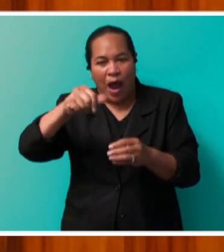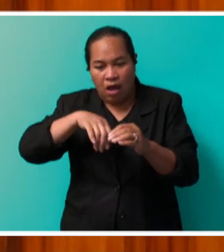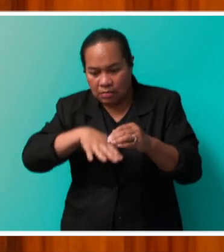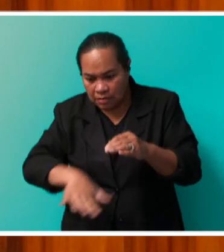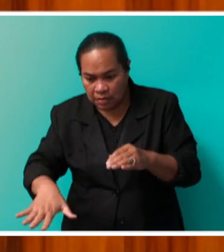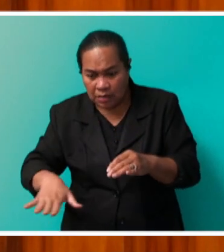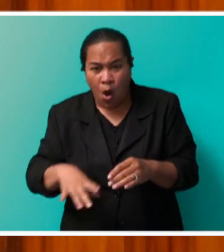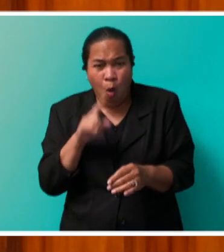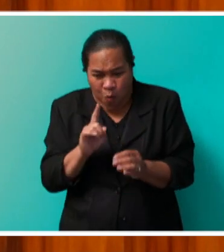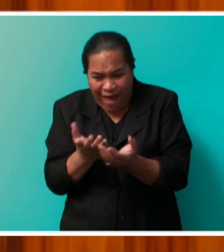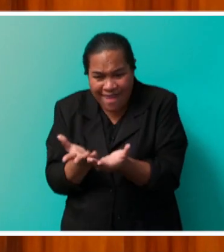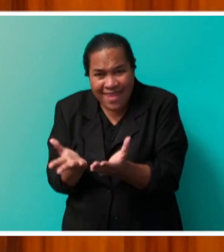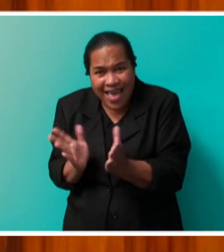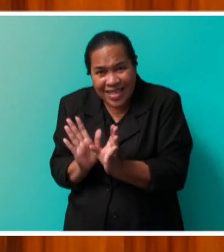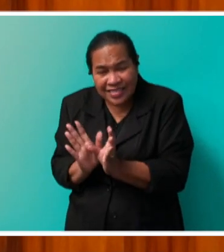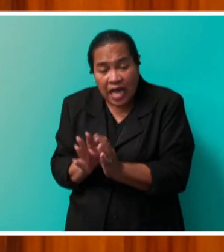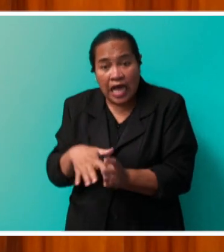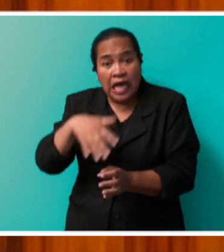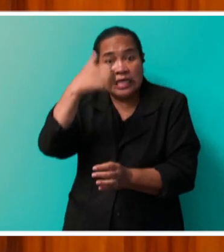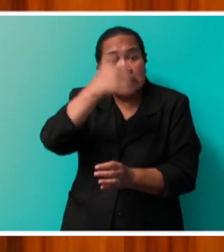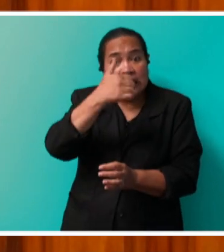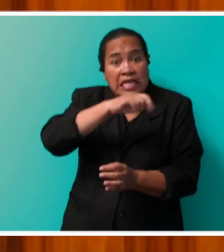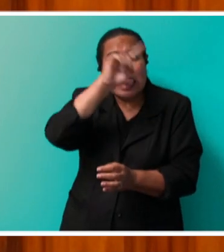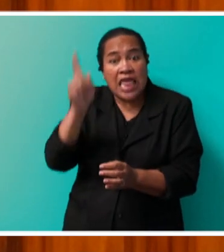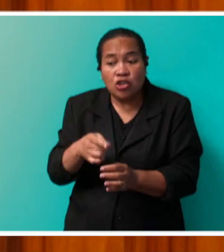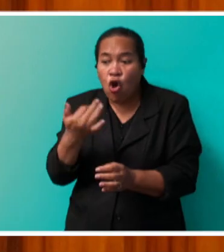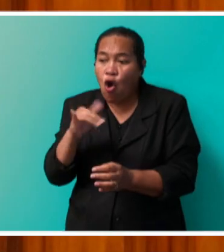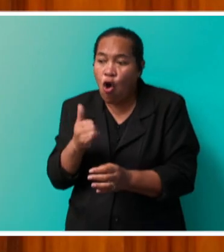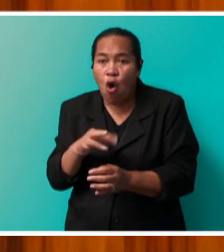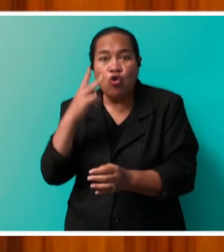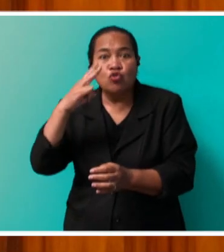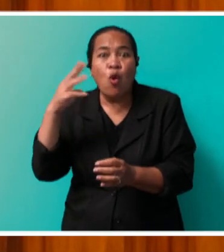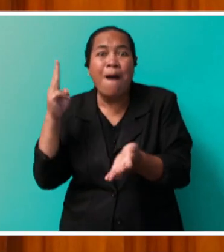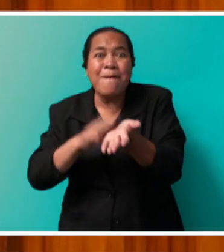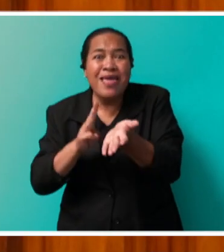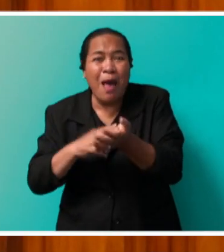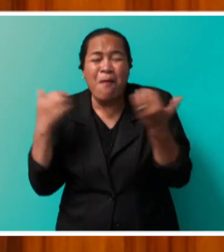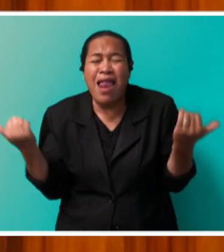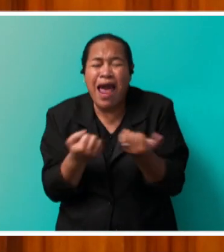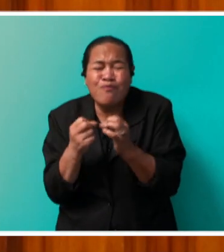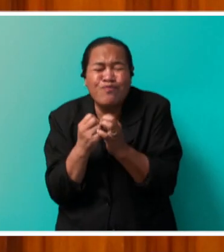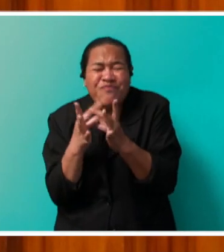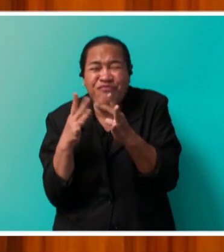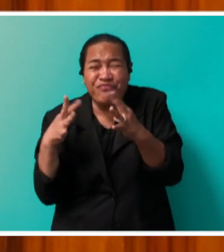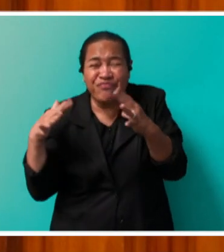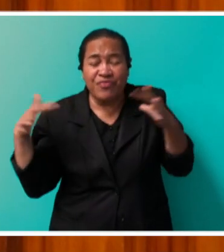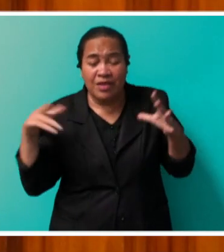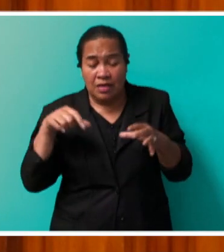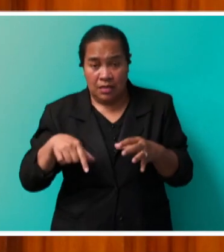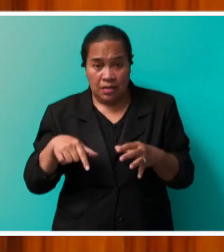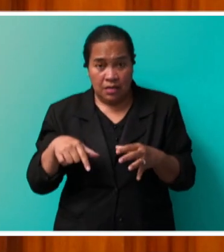of 60,000 to 2 million. Honorable Speaker, in 2010, the Asian